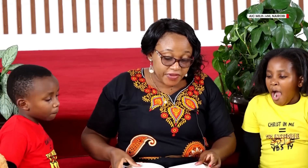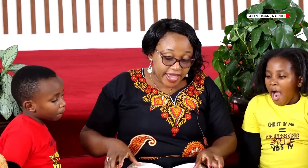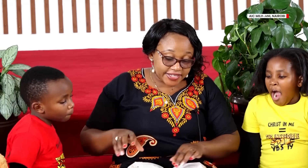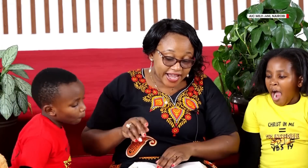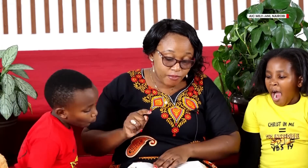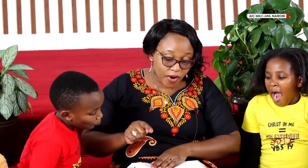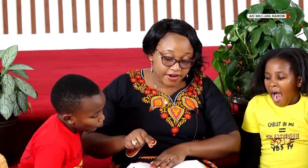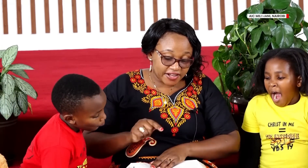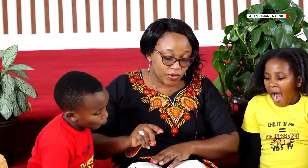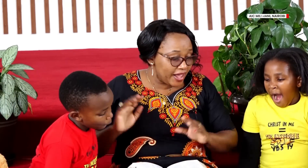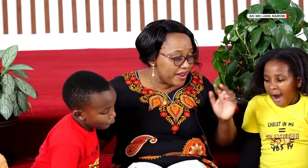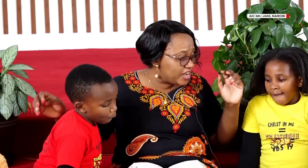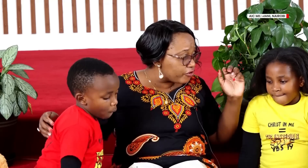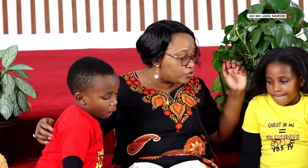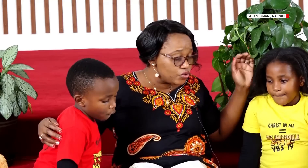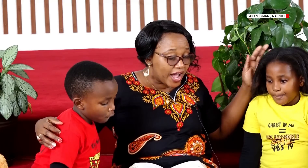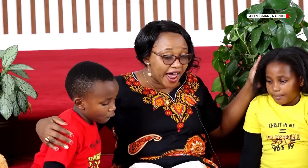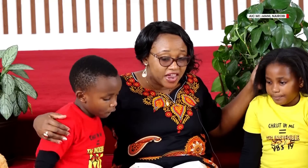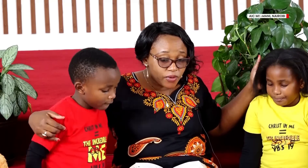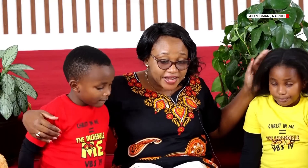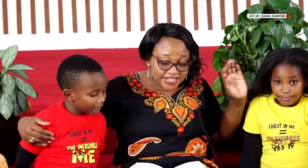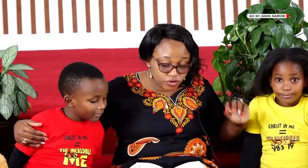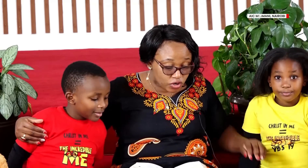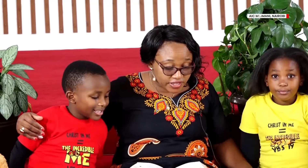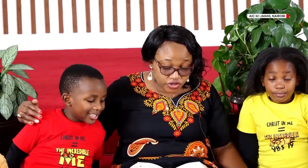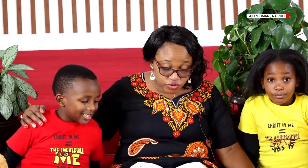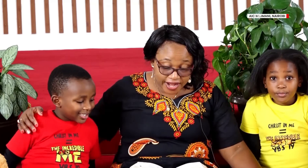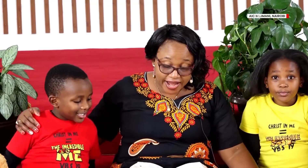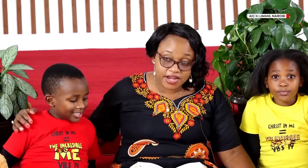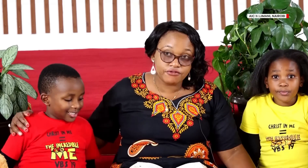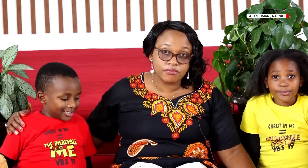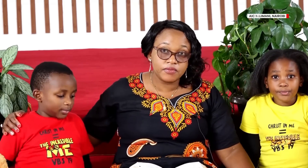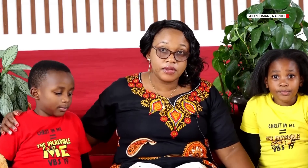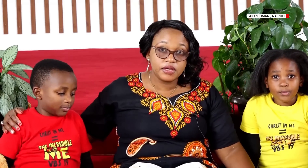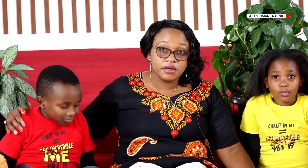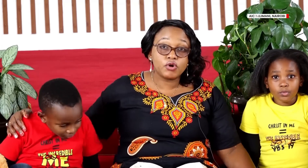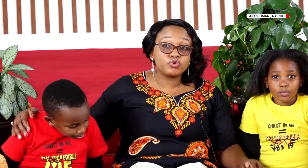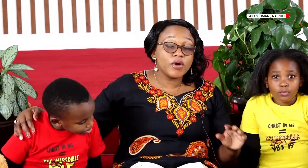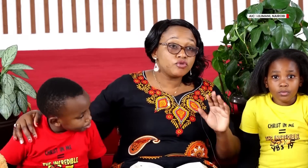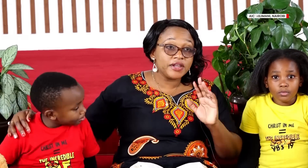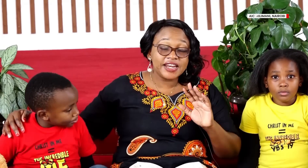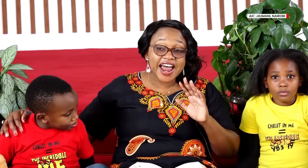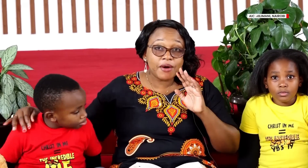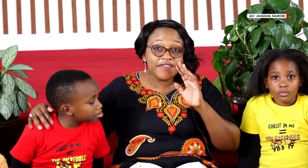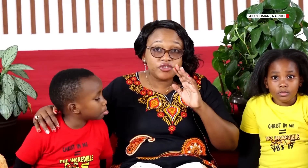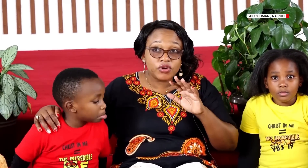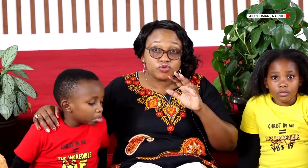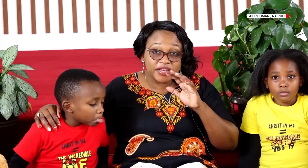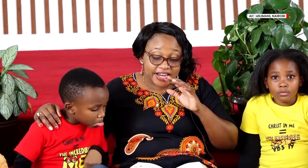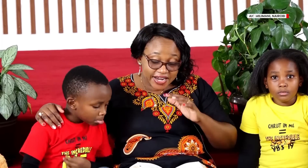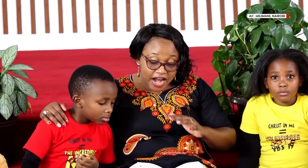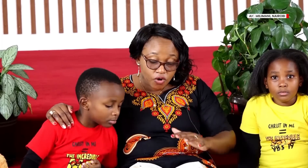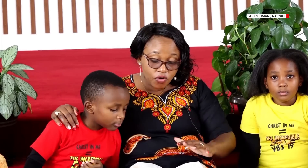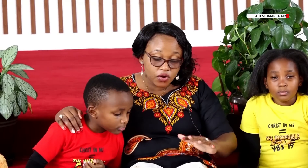today is Psalm 1, verse 1. Let me read for you, and then you can listen to what these children are learning from. Because we want to be reading. And I want the children